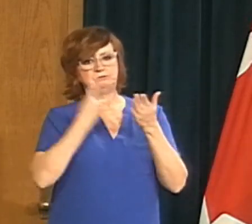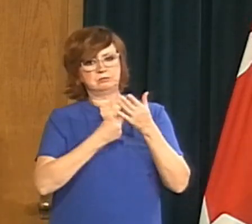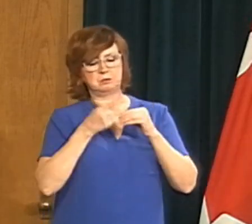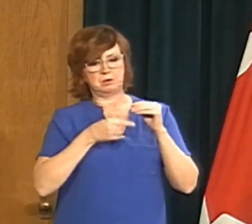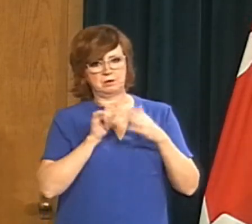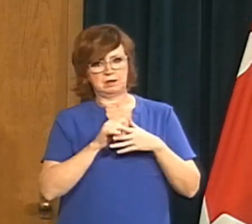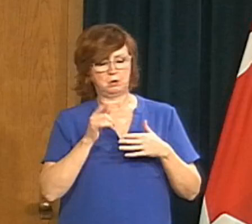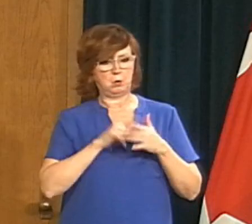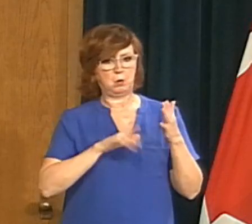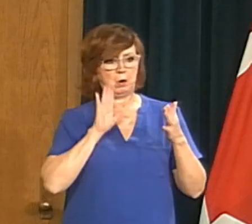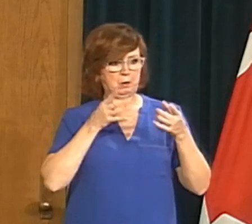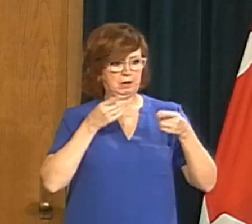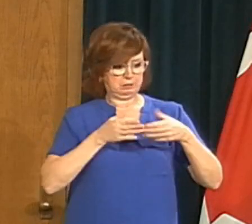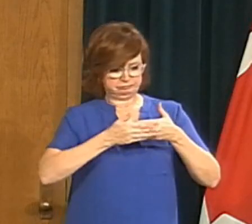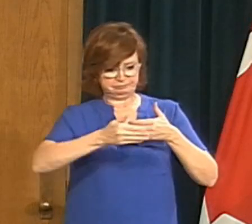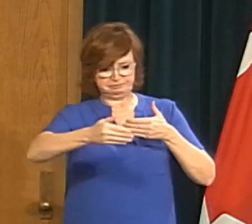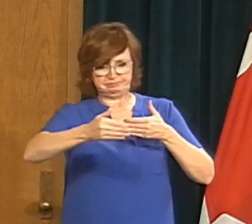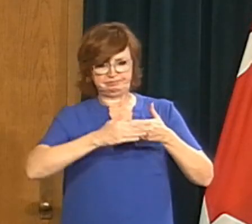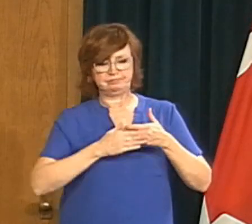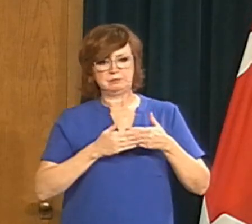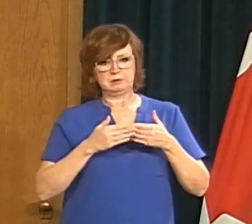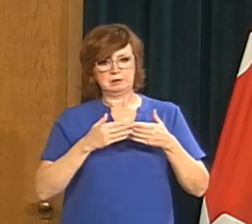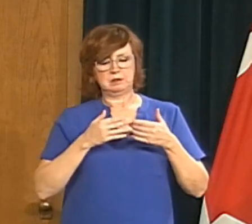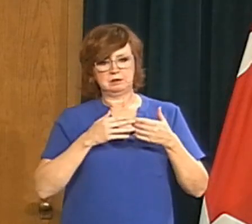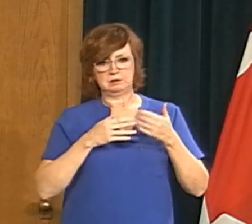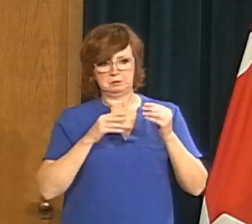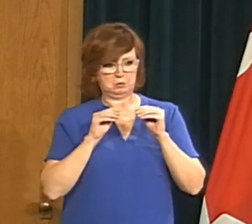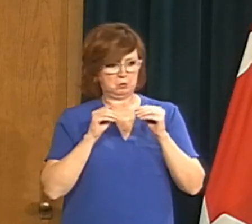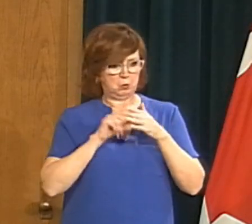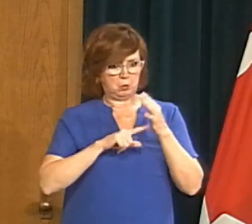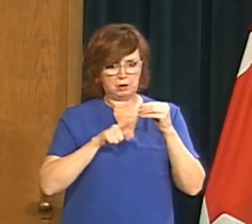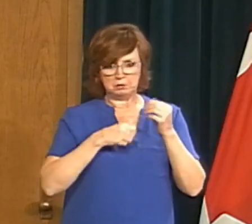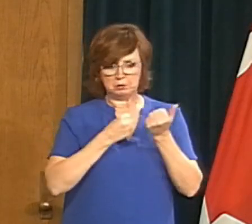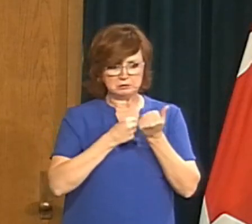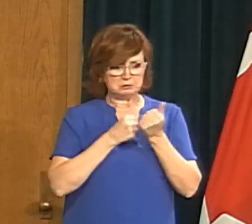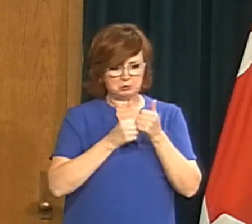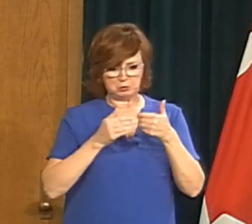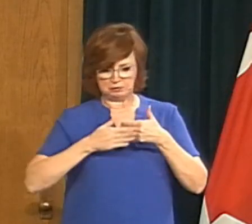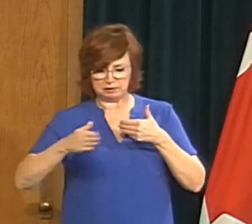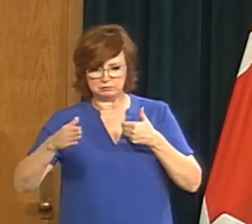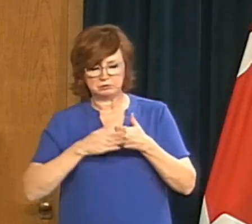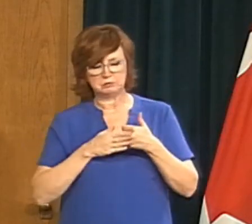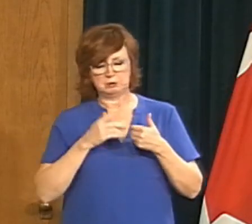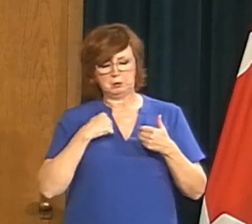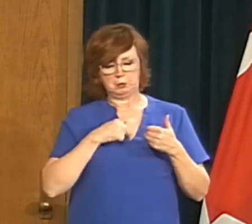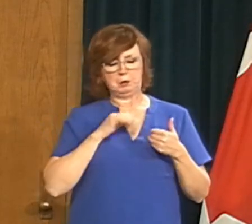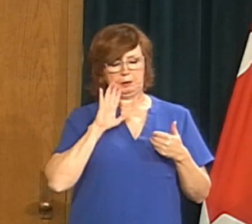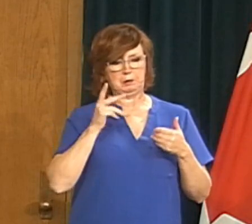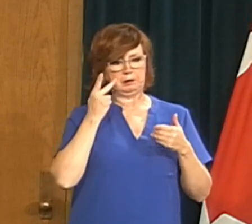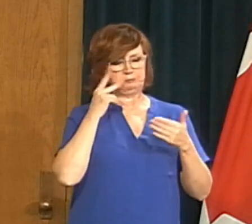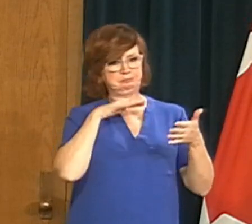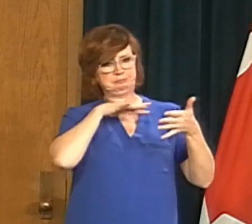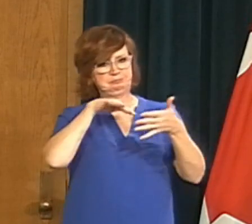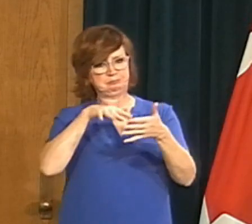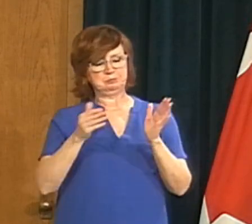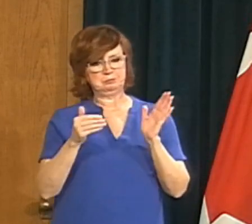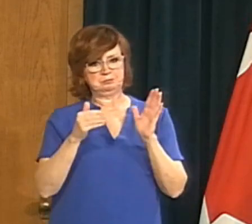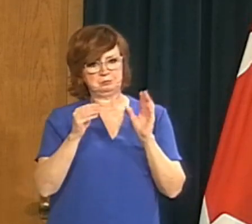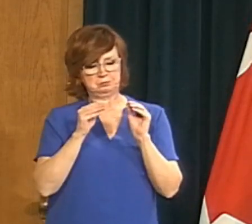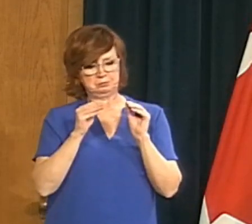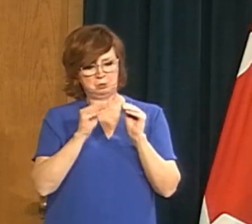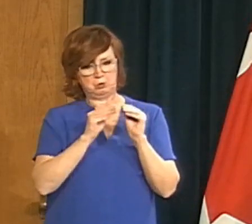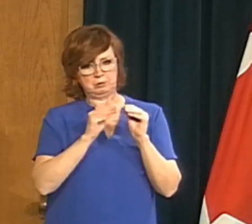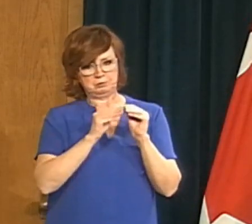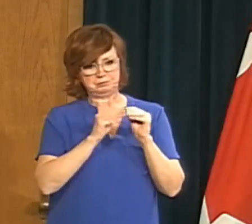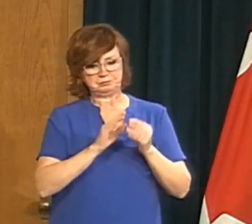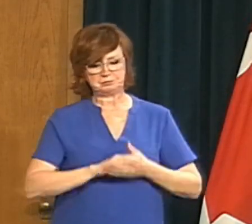are no longer in place. And no doubt there will, and provinces have had challenges with the fact that